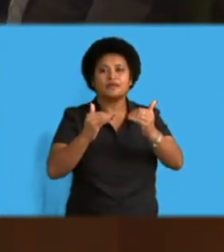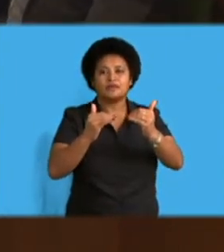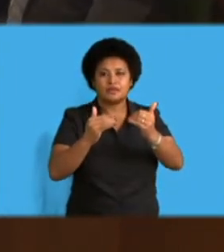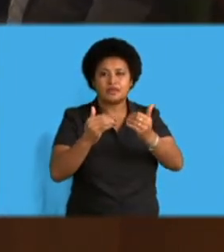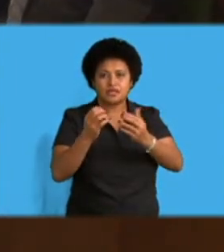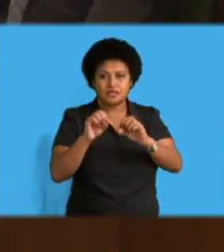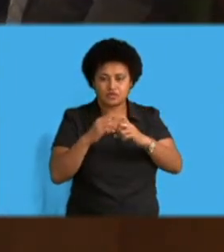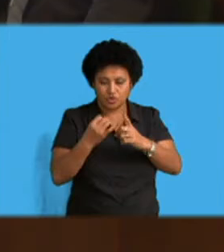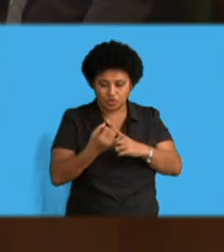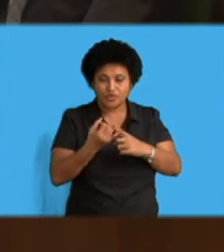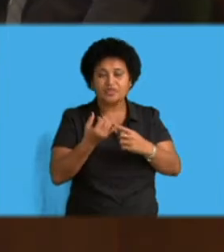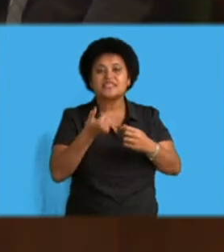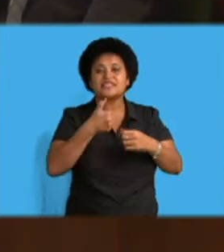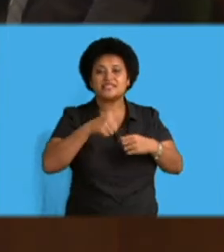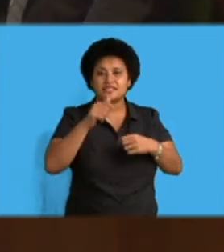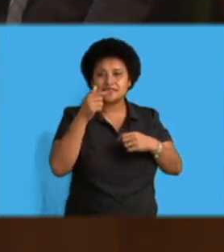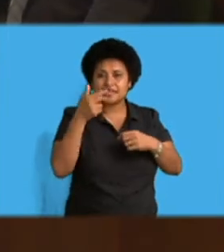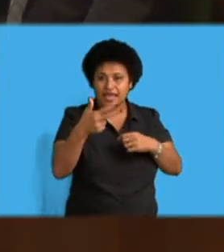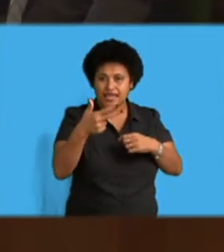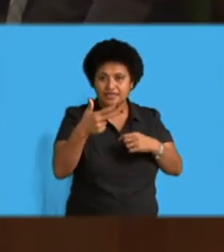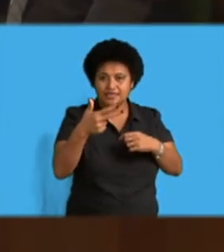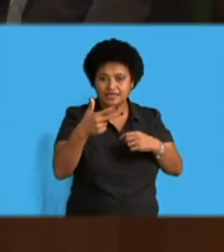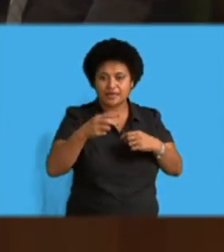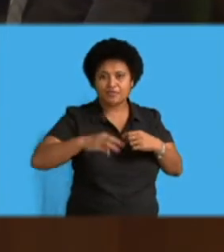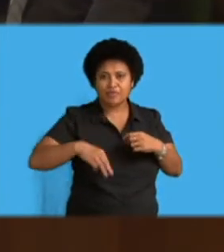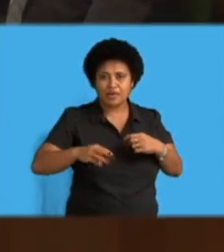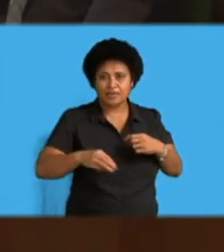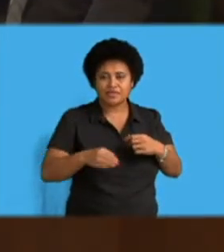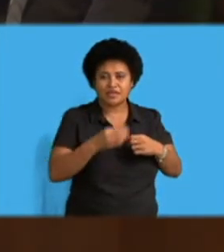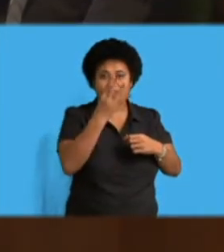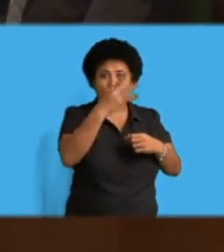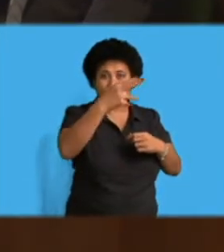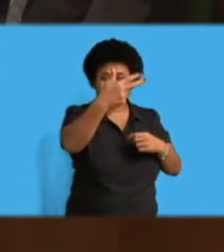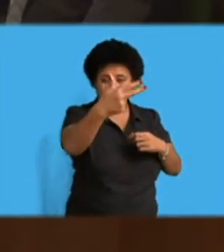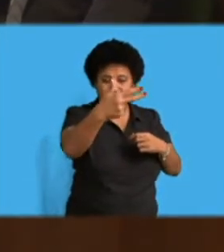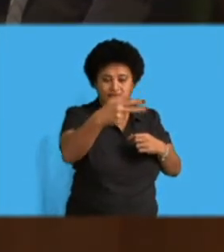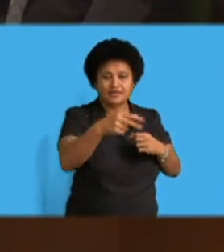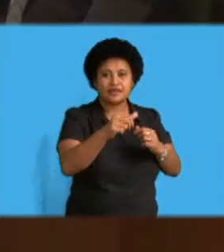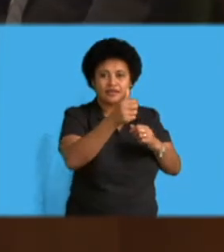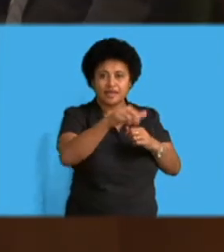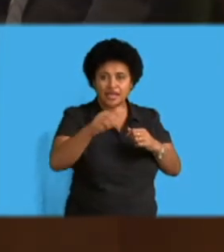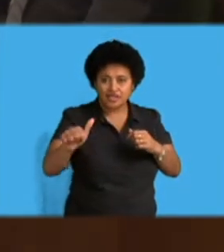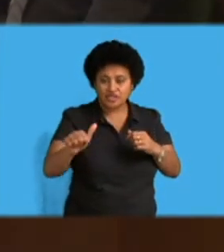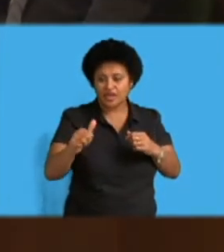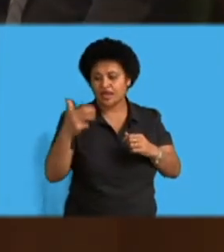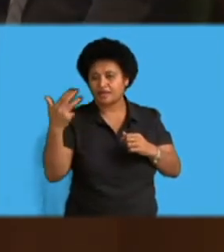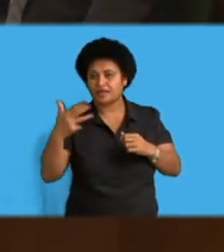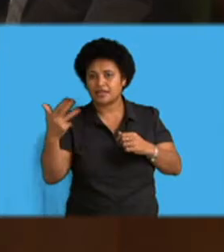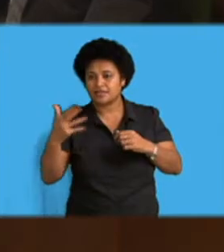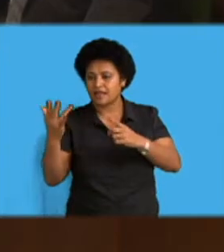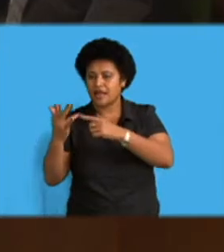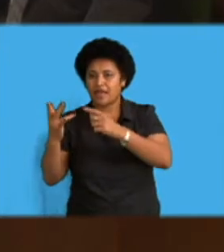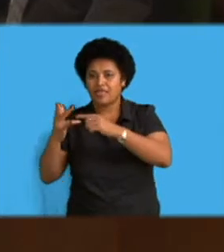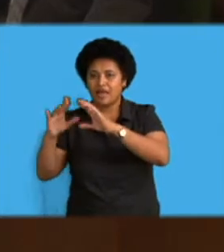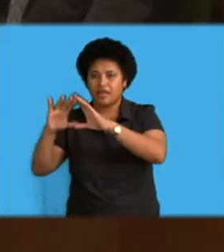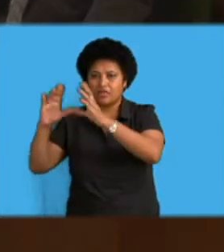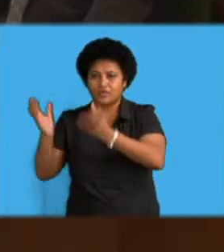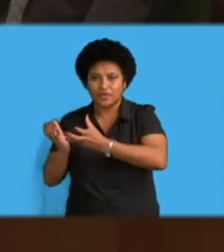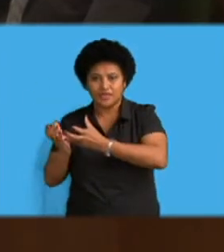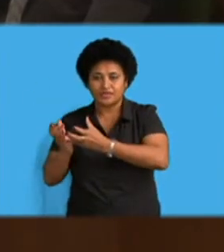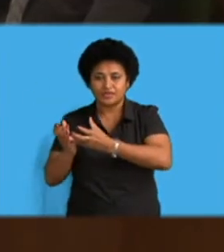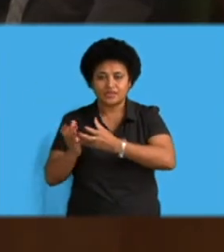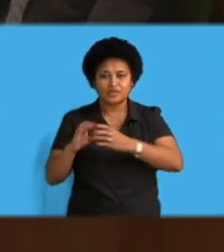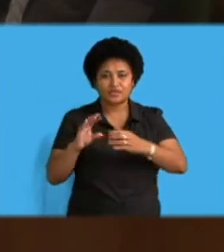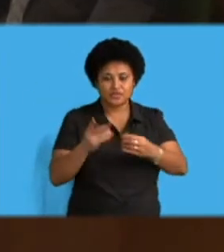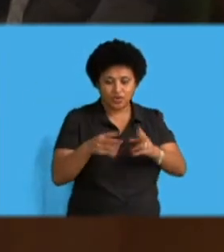by 67 members, 48 from within Asia and the Pacific and 19 from other parts of the world. Fiji became a member of the ADB in the